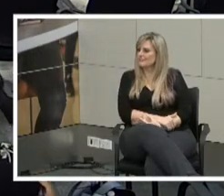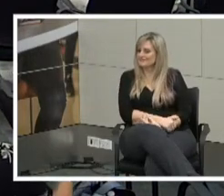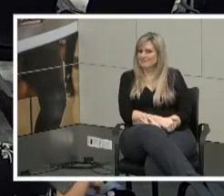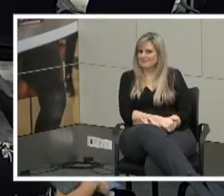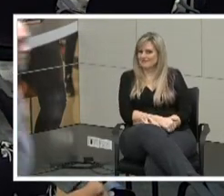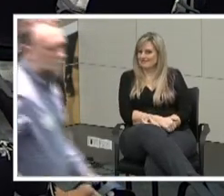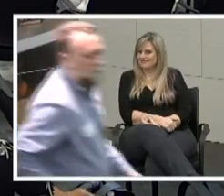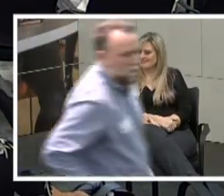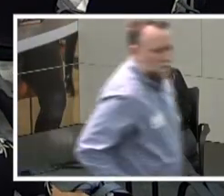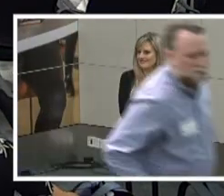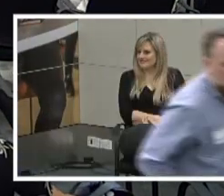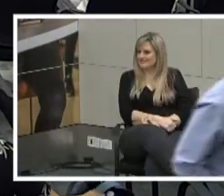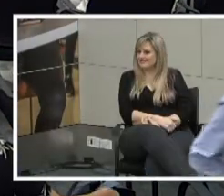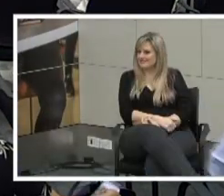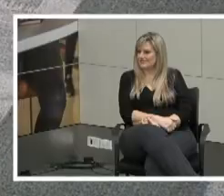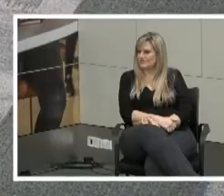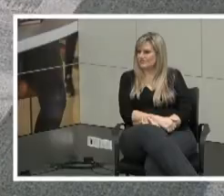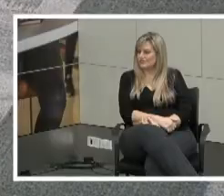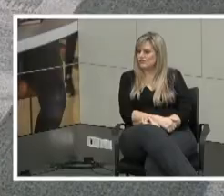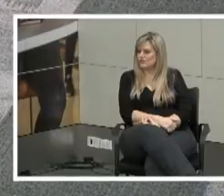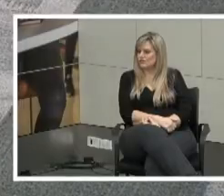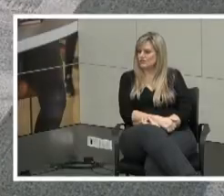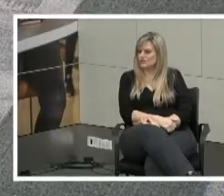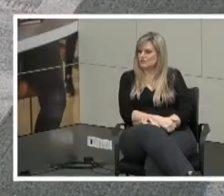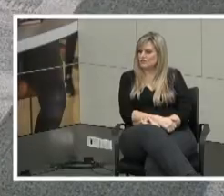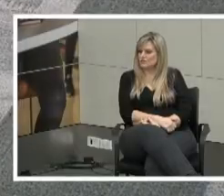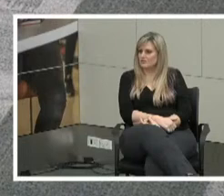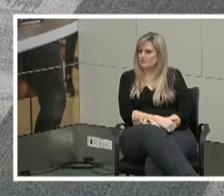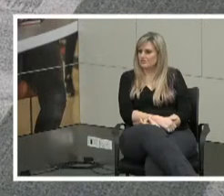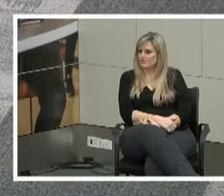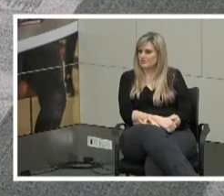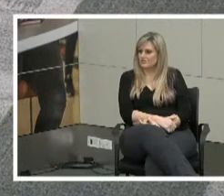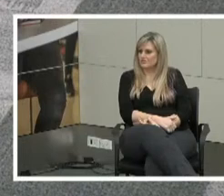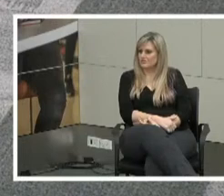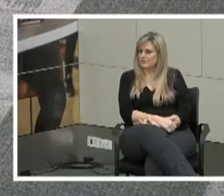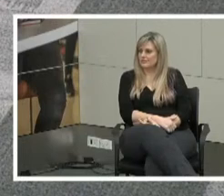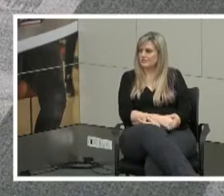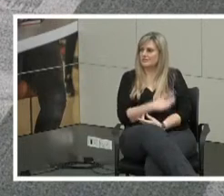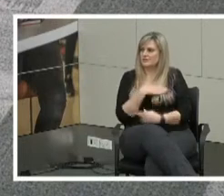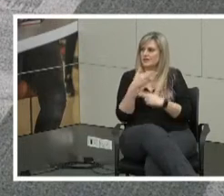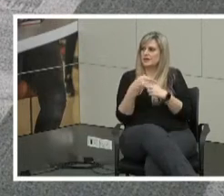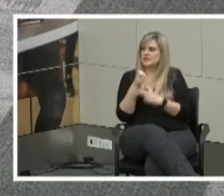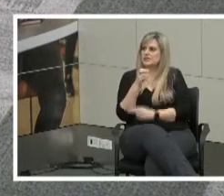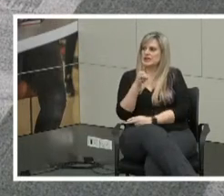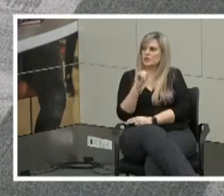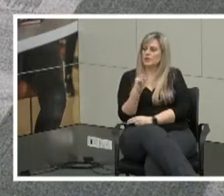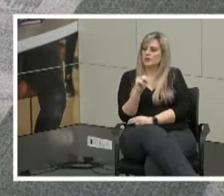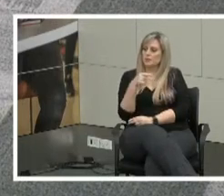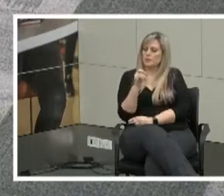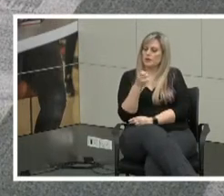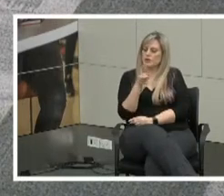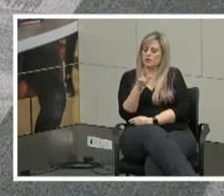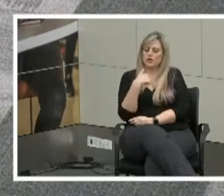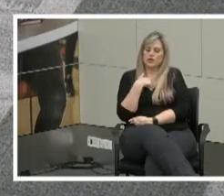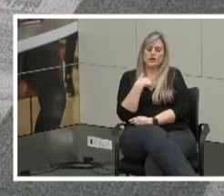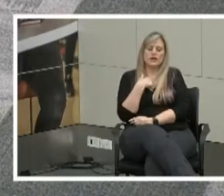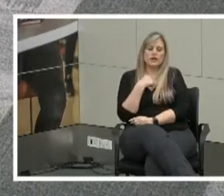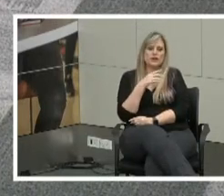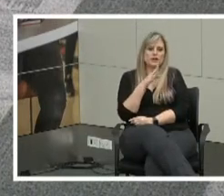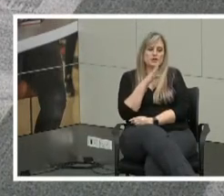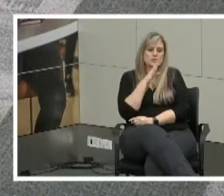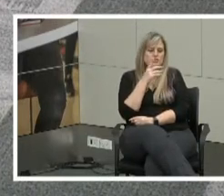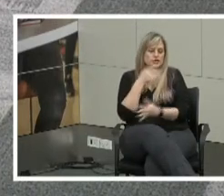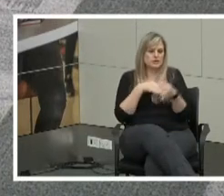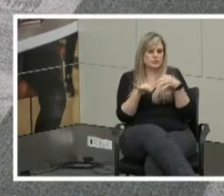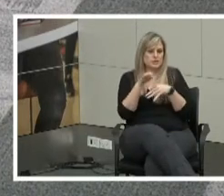our next speaker is Aon Piper yes ma'am please go ahead my name is Aaron Piper and I'm speaking on behalf of an HISD teacher that fears